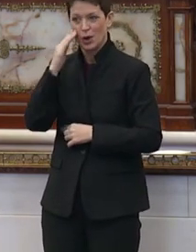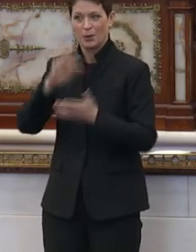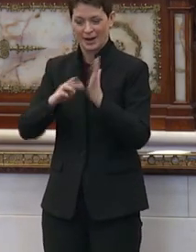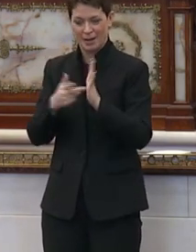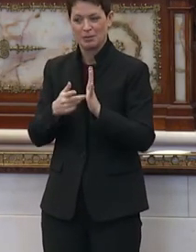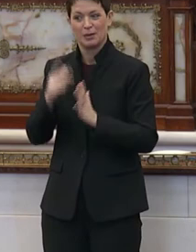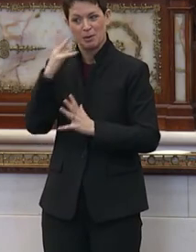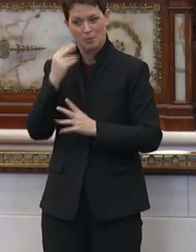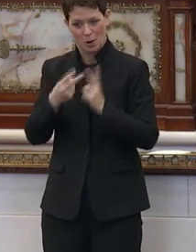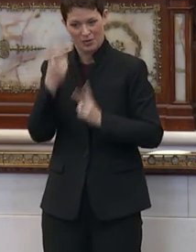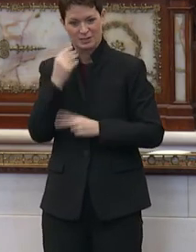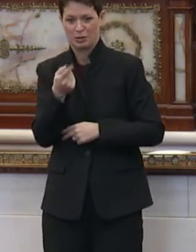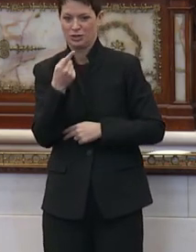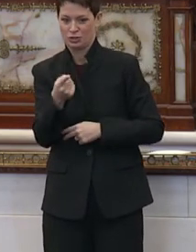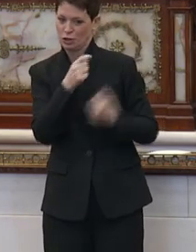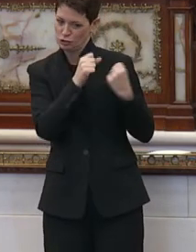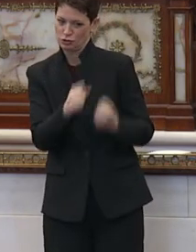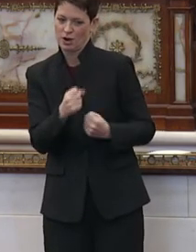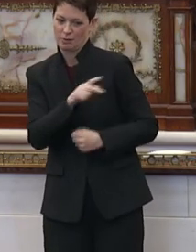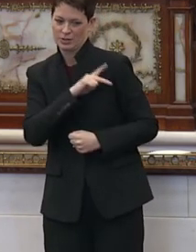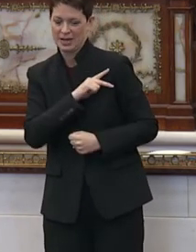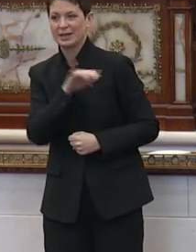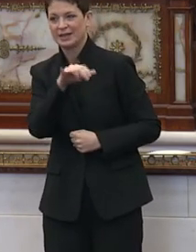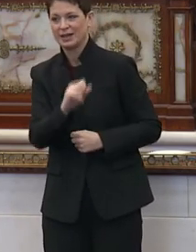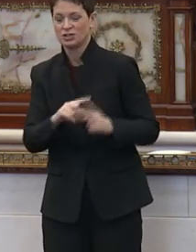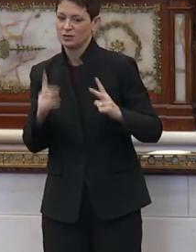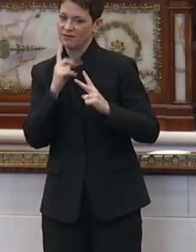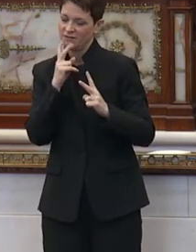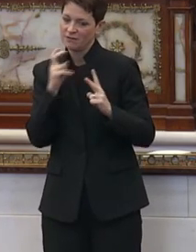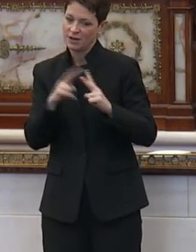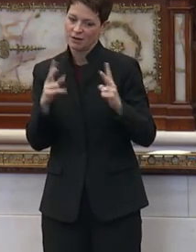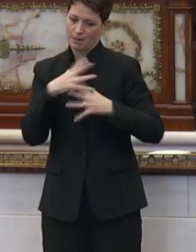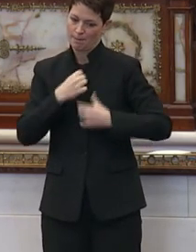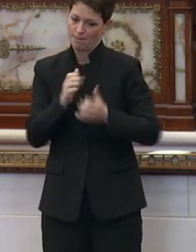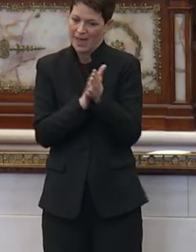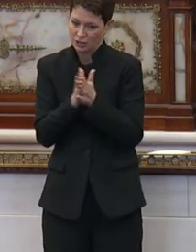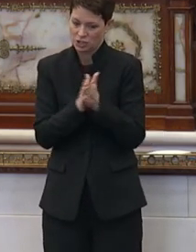mean. Nah, she was so passionate,